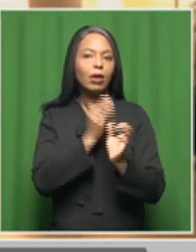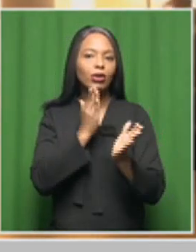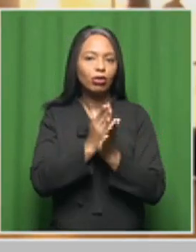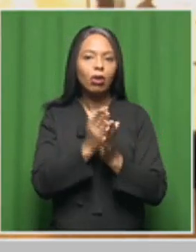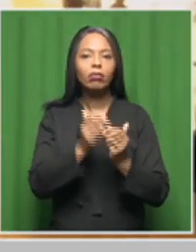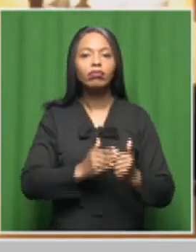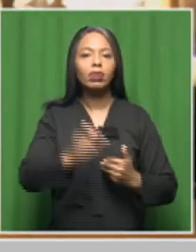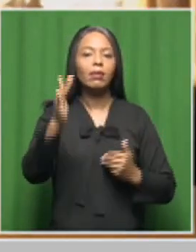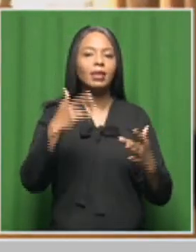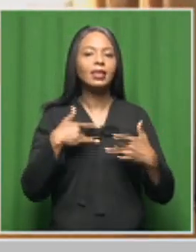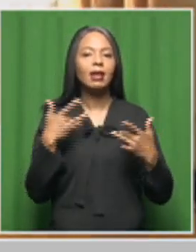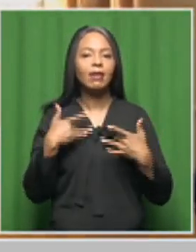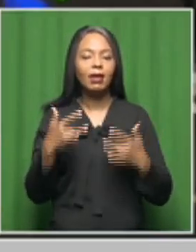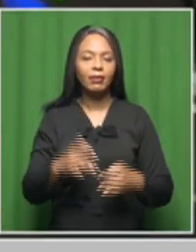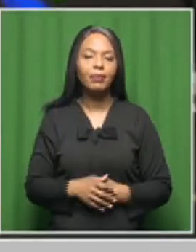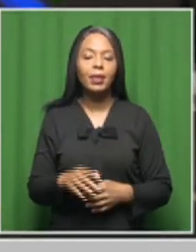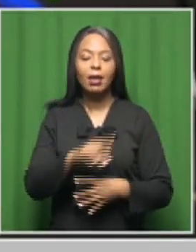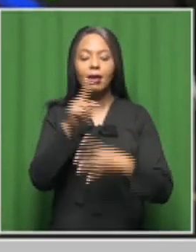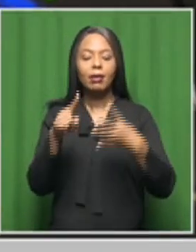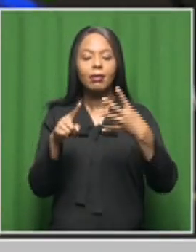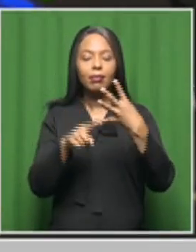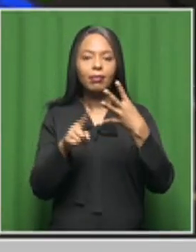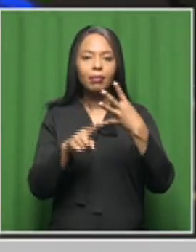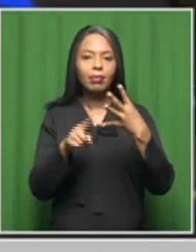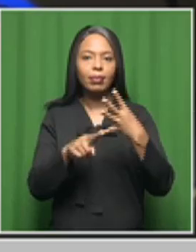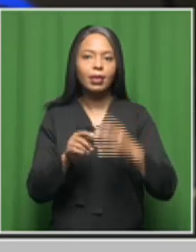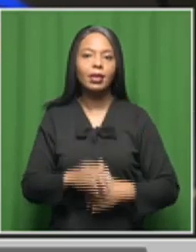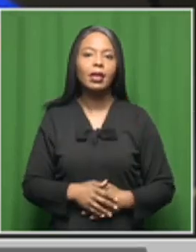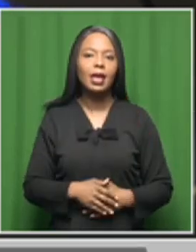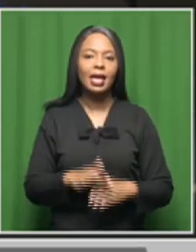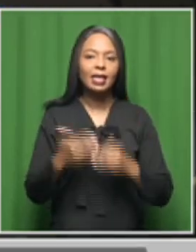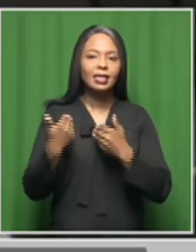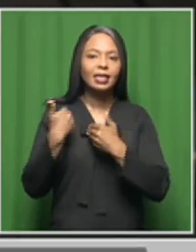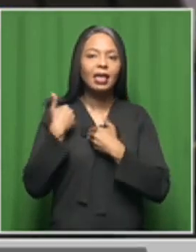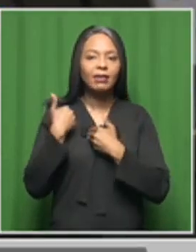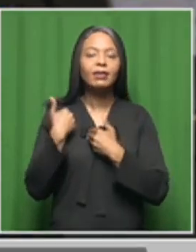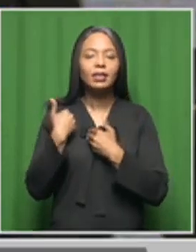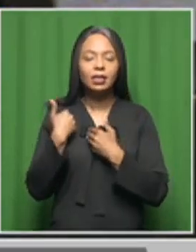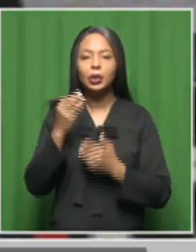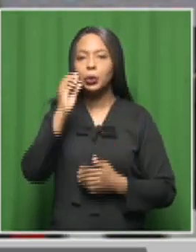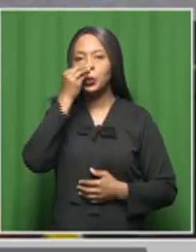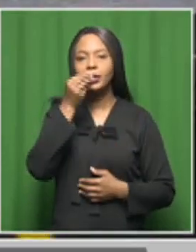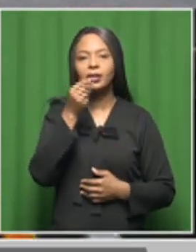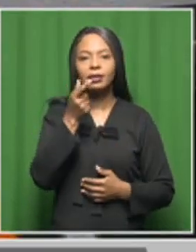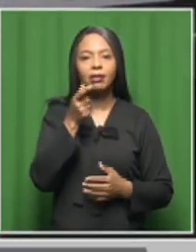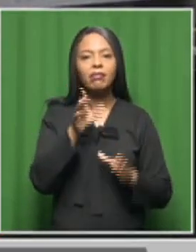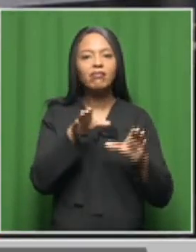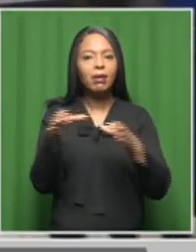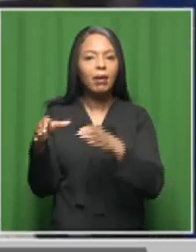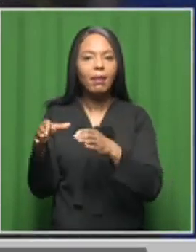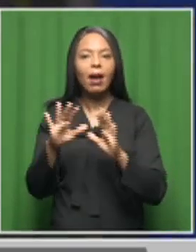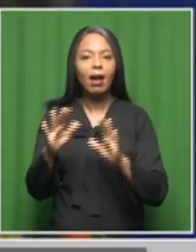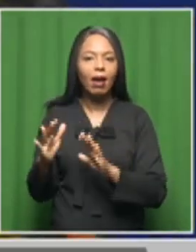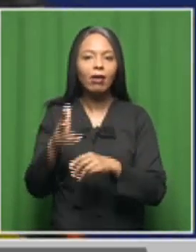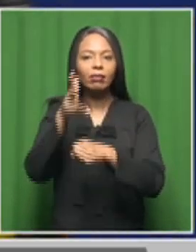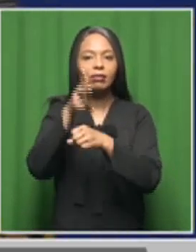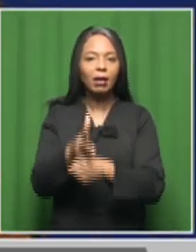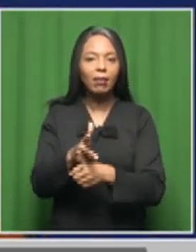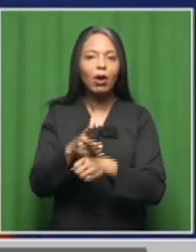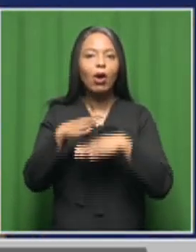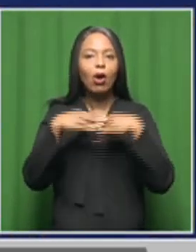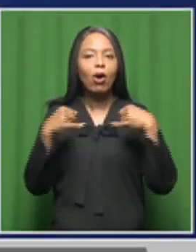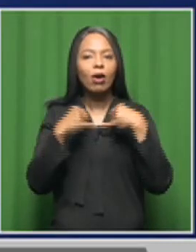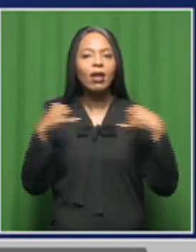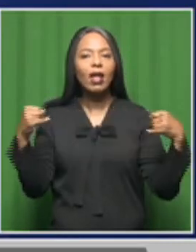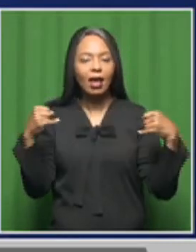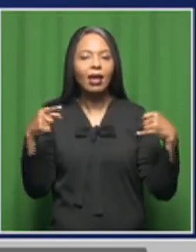discuss today is about the safety of journalists, online, offline, specifically the